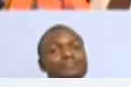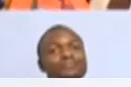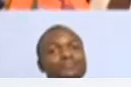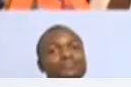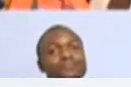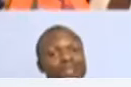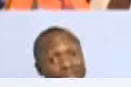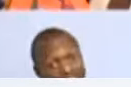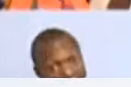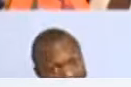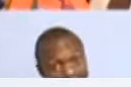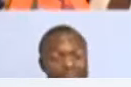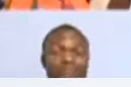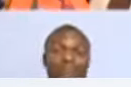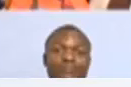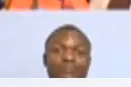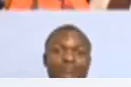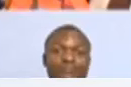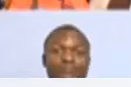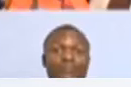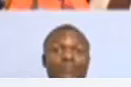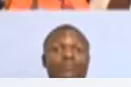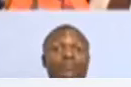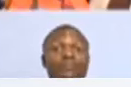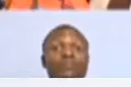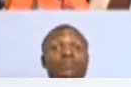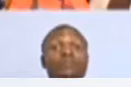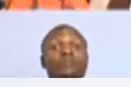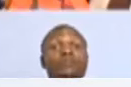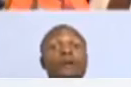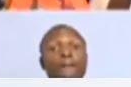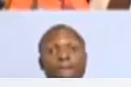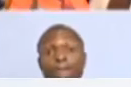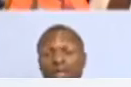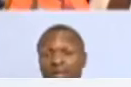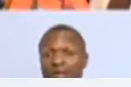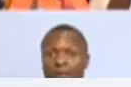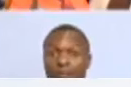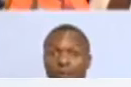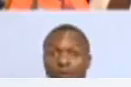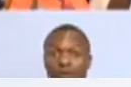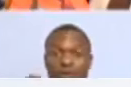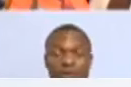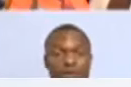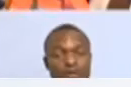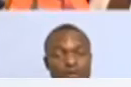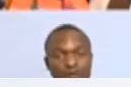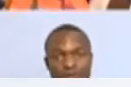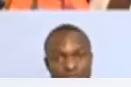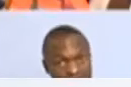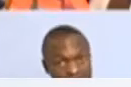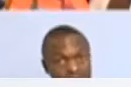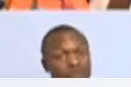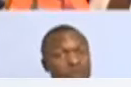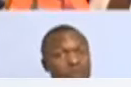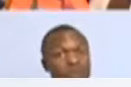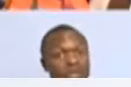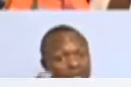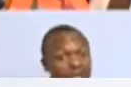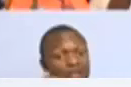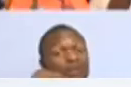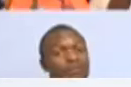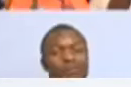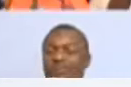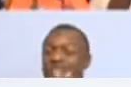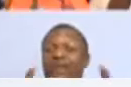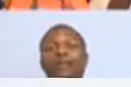Yes. We have a big day for Mulungushi, Madam Speaker. I'm not listening to you. We have a big day for Mulungushi. And the nation will be very happy